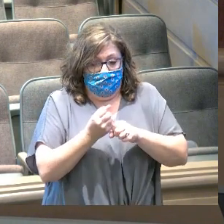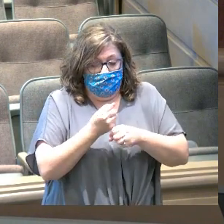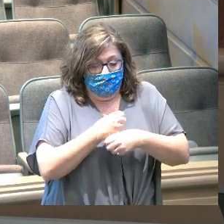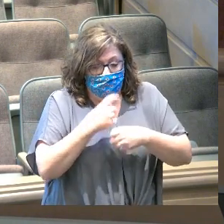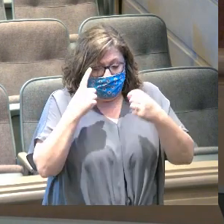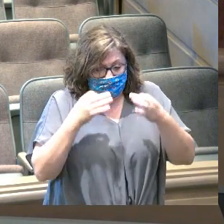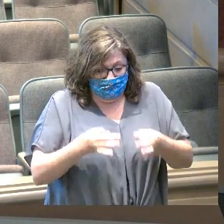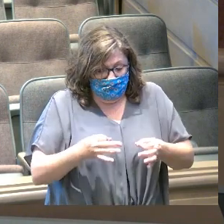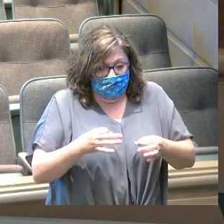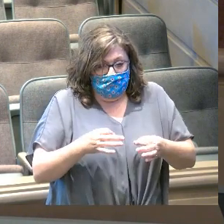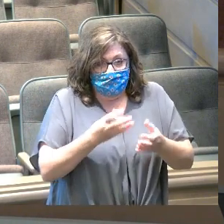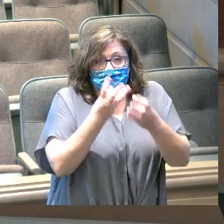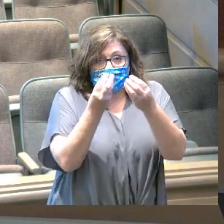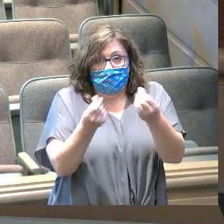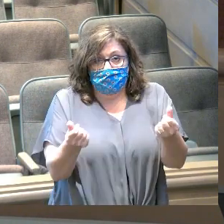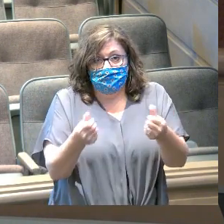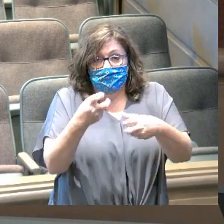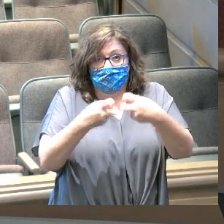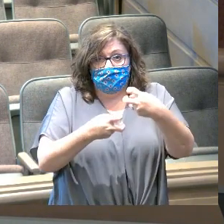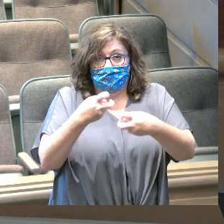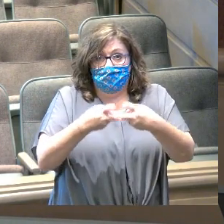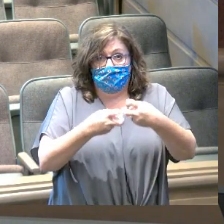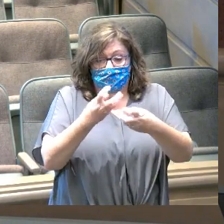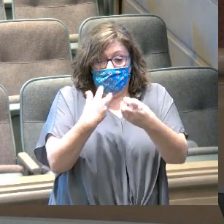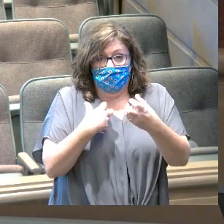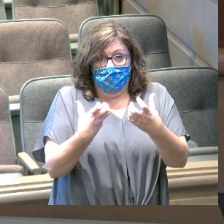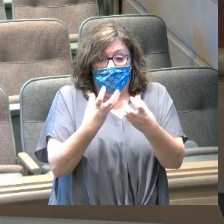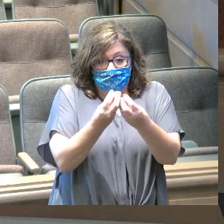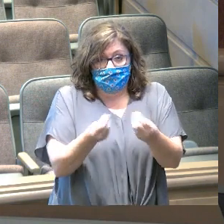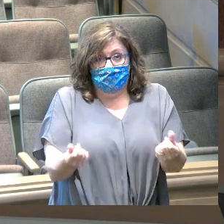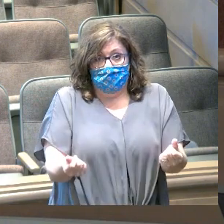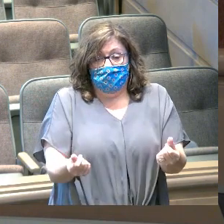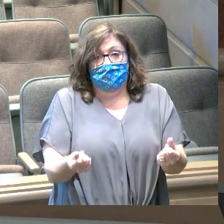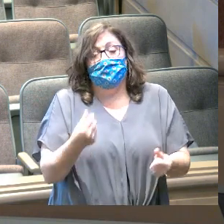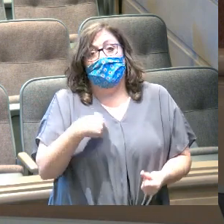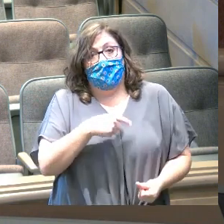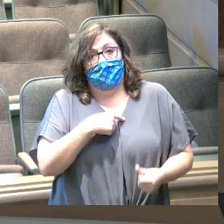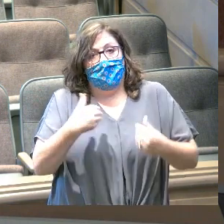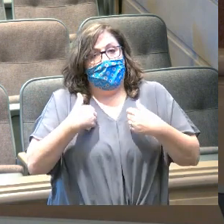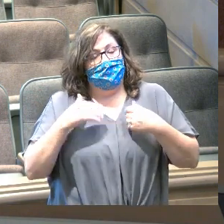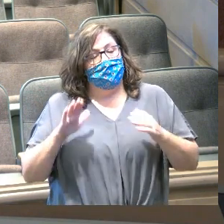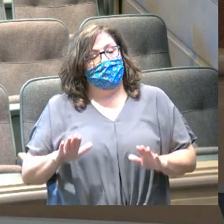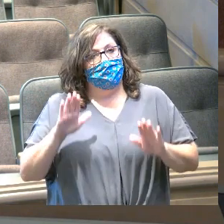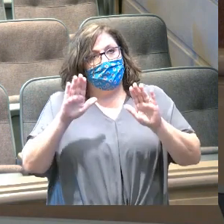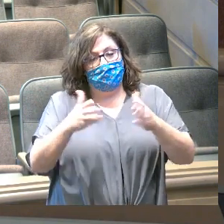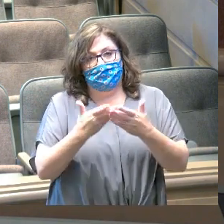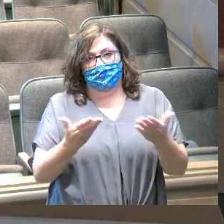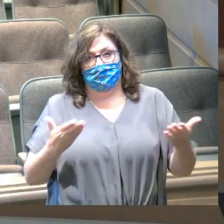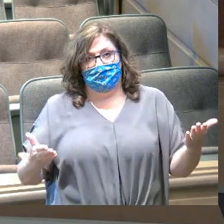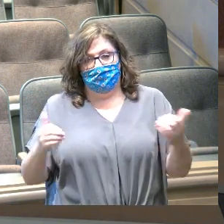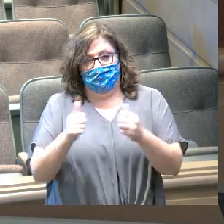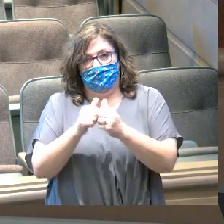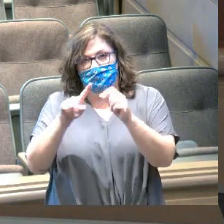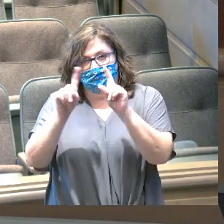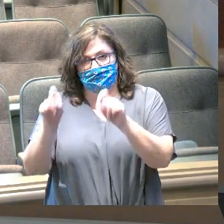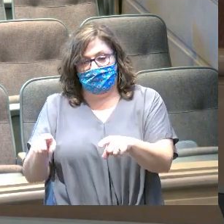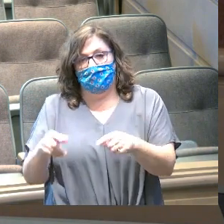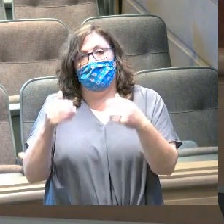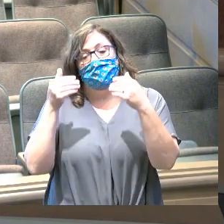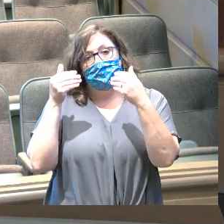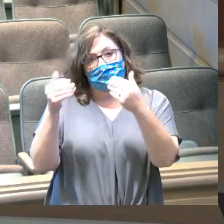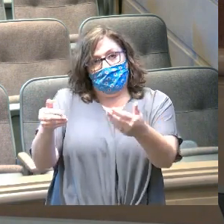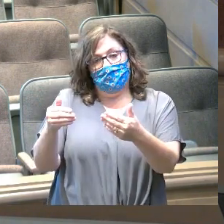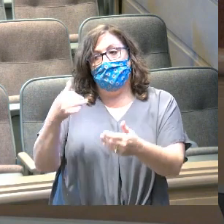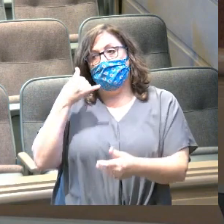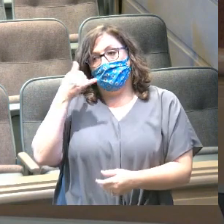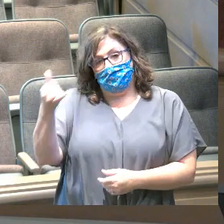appropriately identifying the problem. We have access to a tremendous resource. We need to take advantage of it. Go ahead,